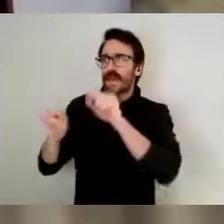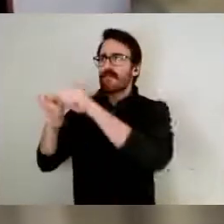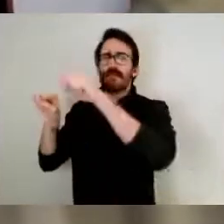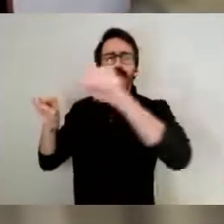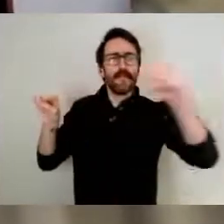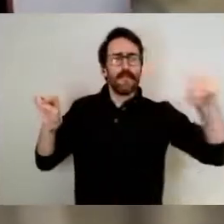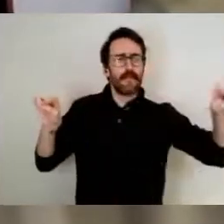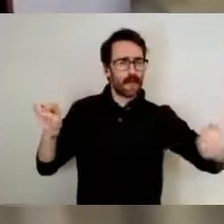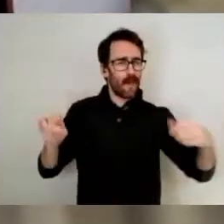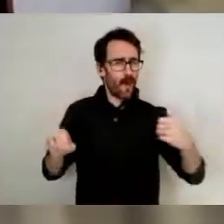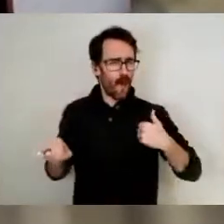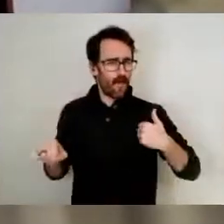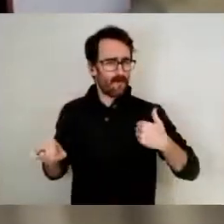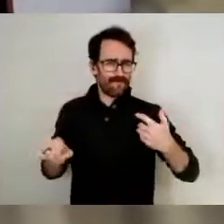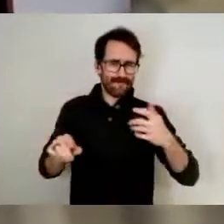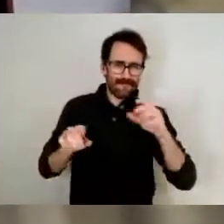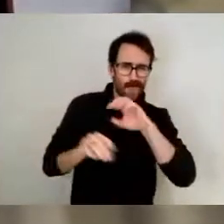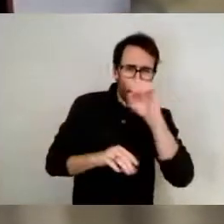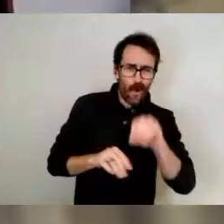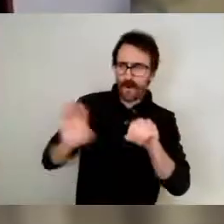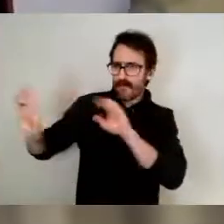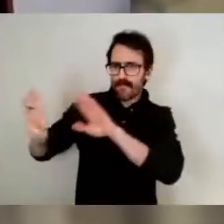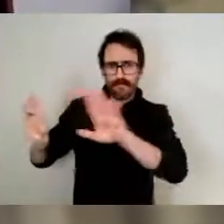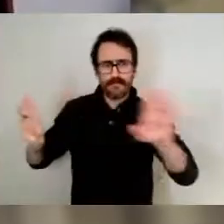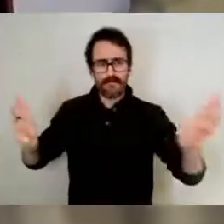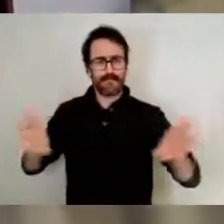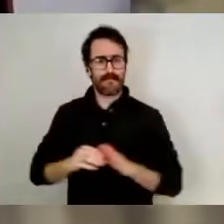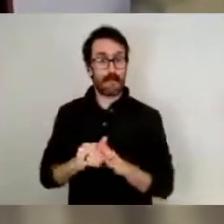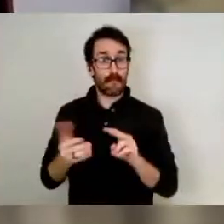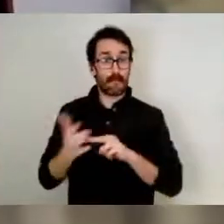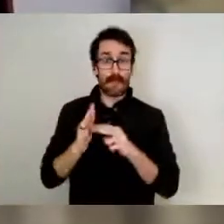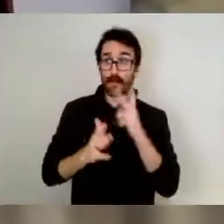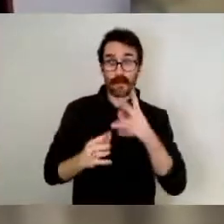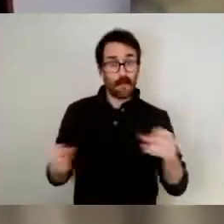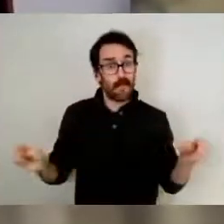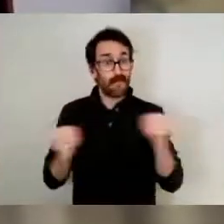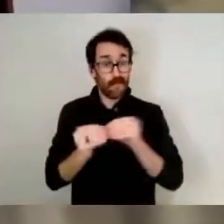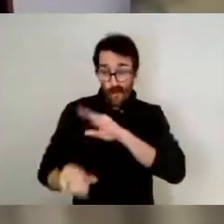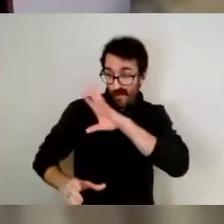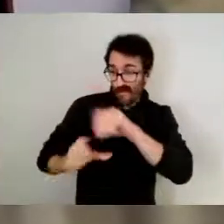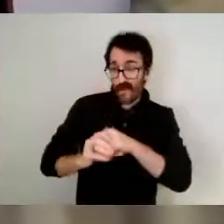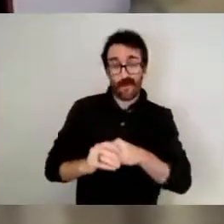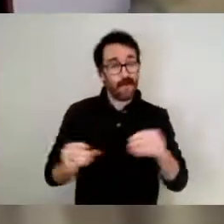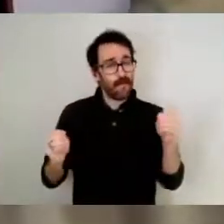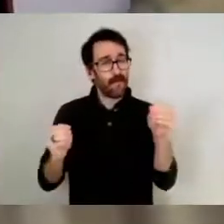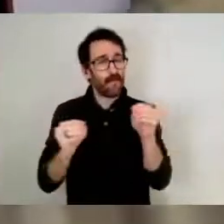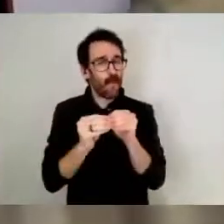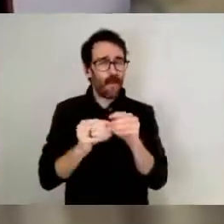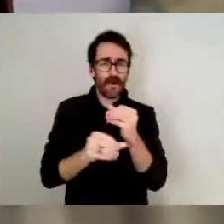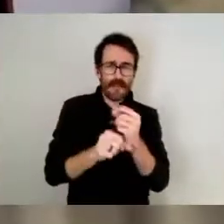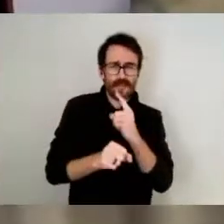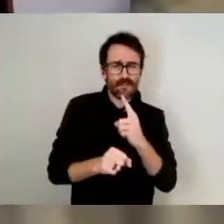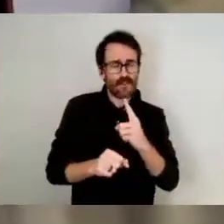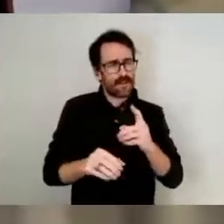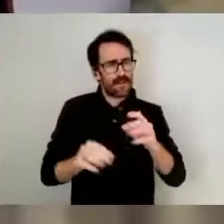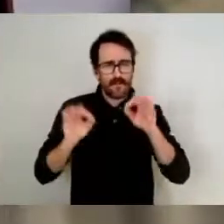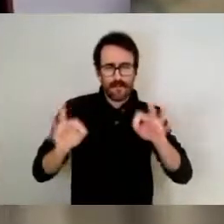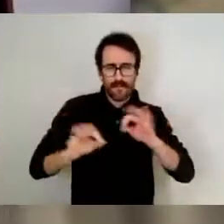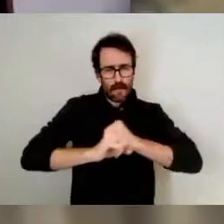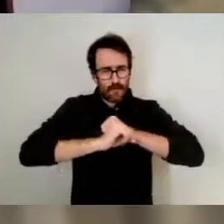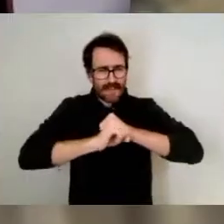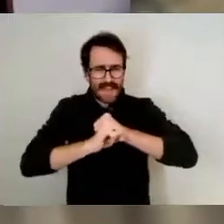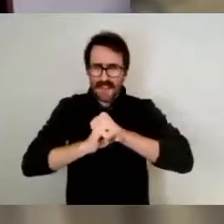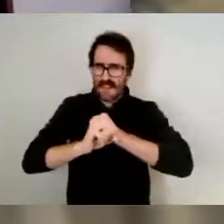So it's really important that you understand the scope and scale of our policing operation